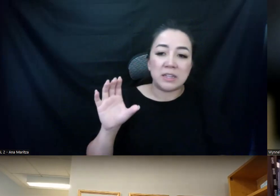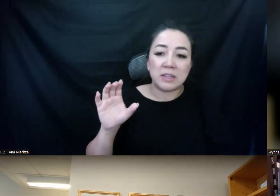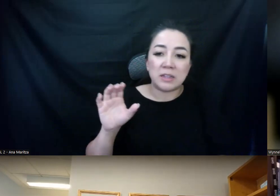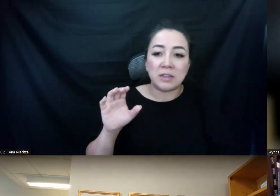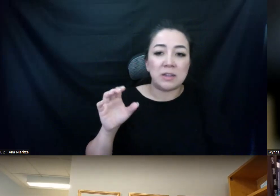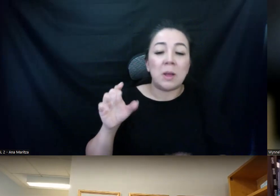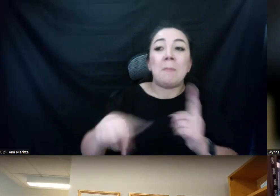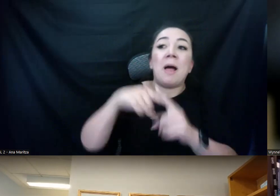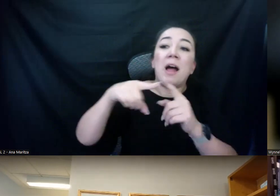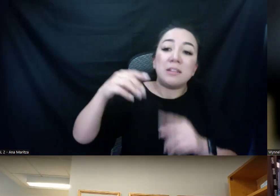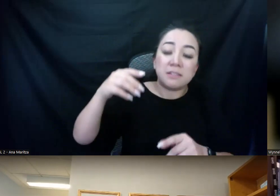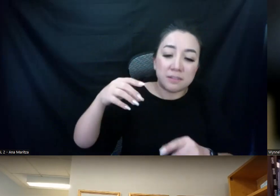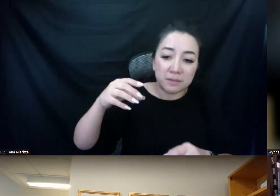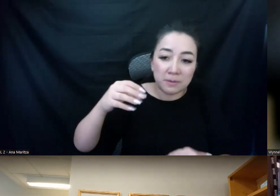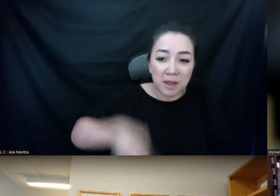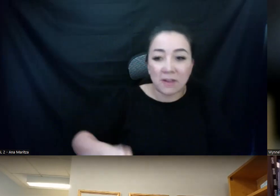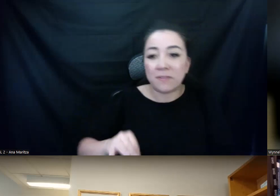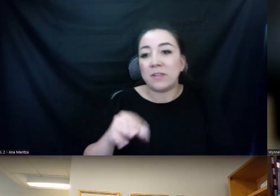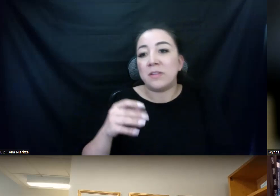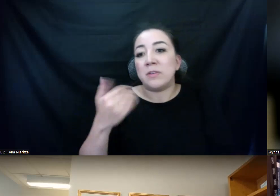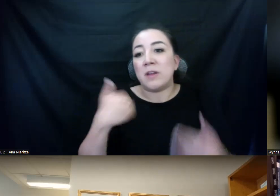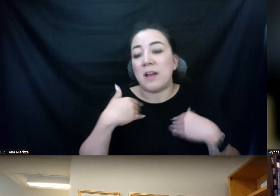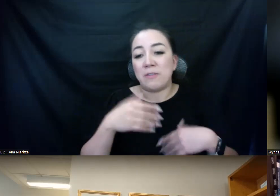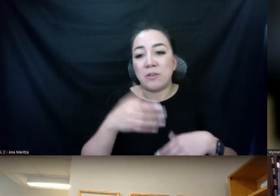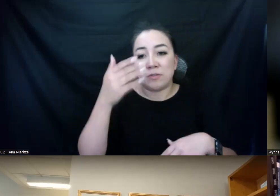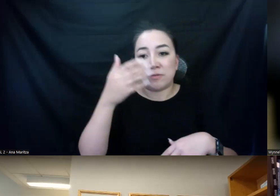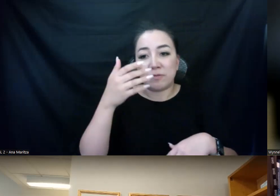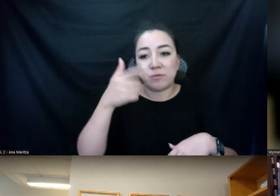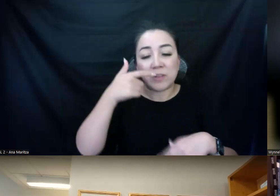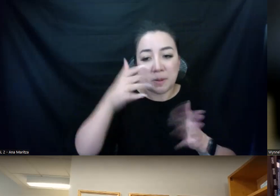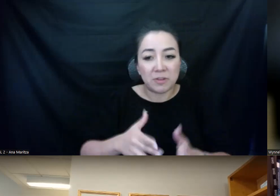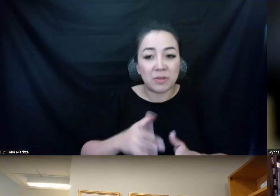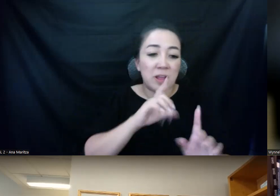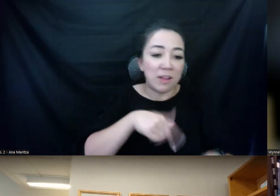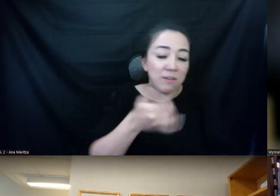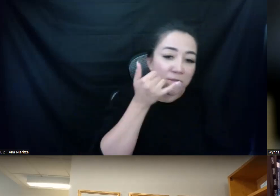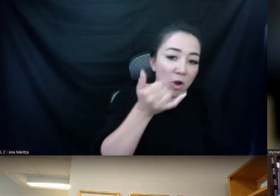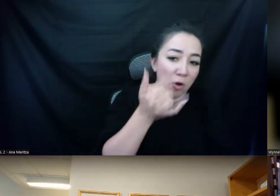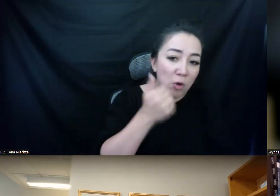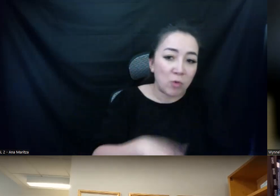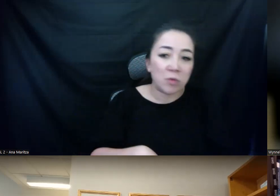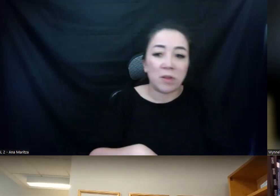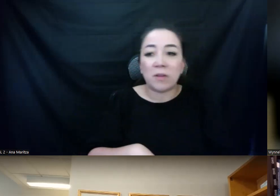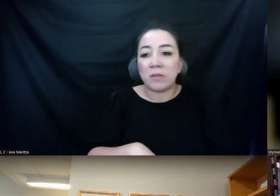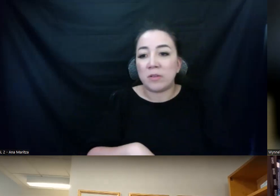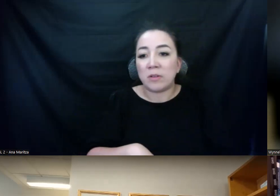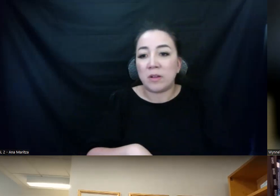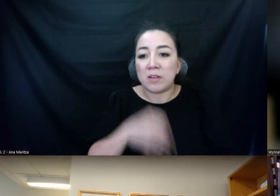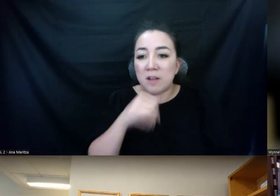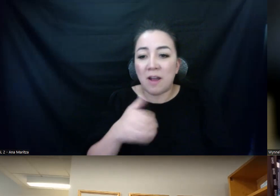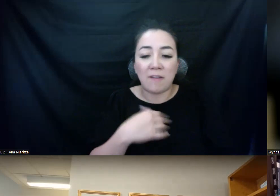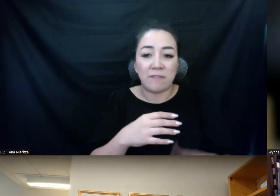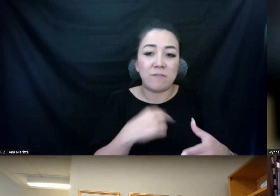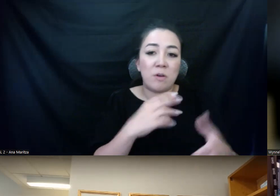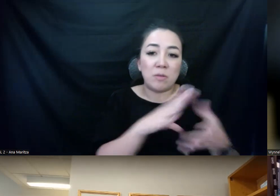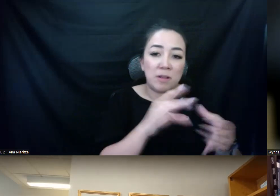benefits. So if you have, you know, a receptionist who's going to answer your phones and not have a voicemail message